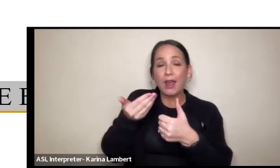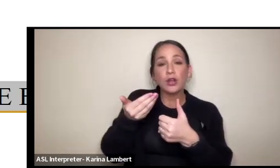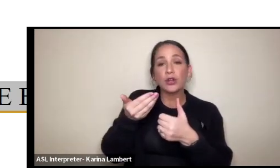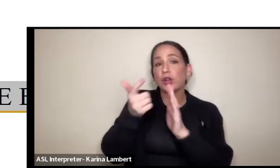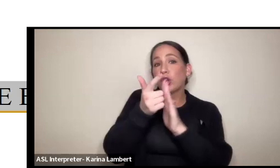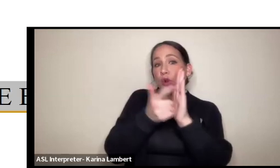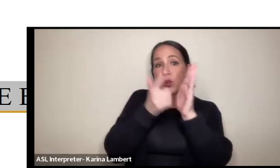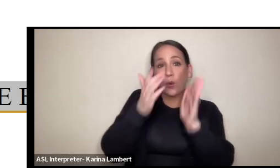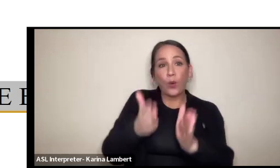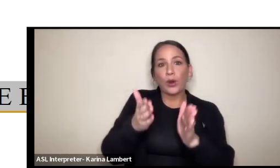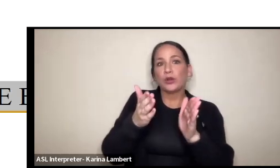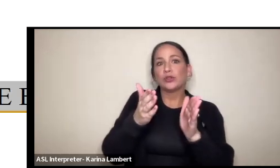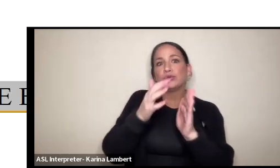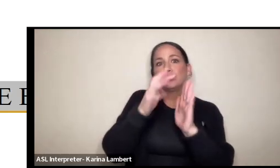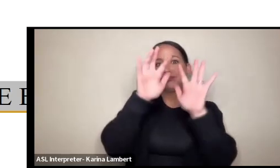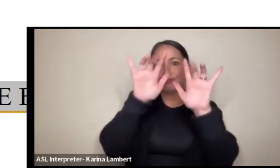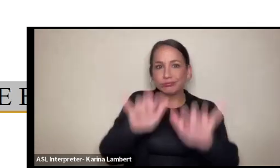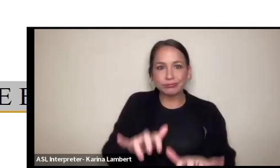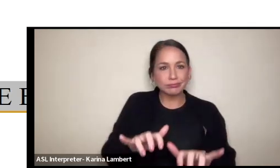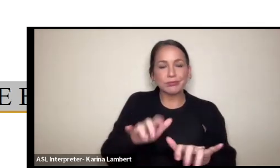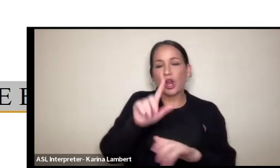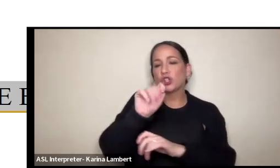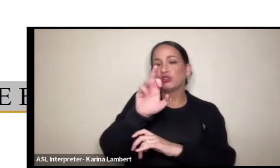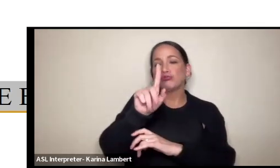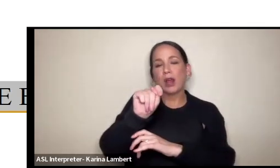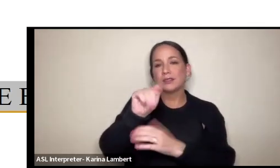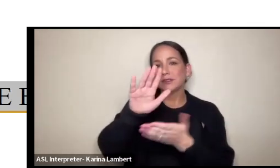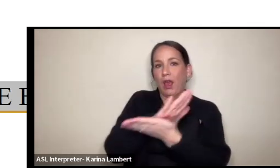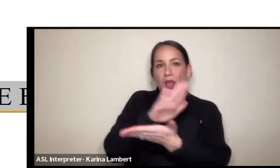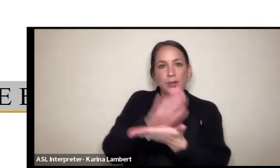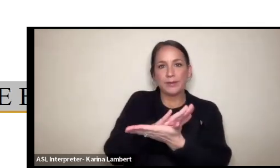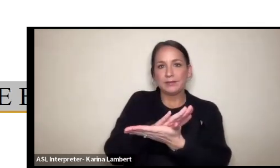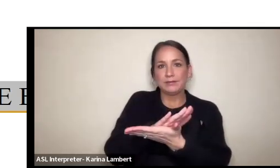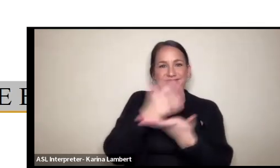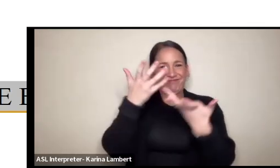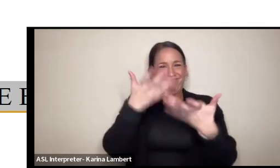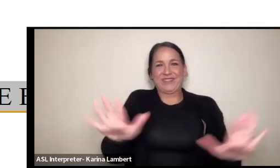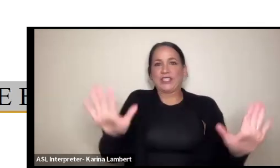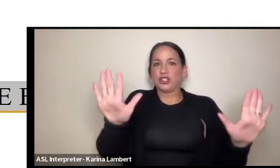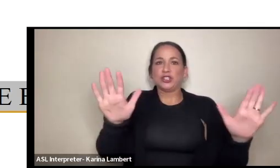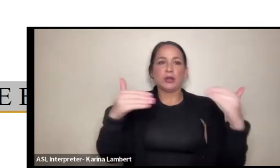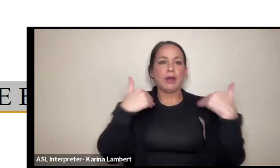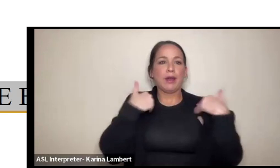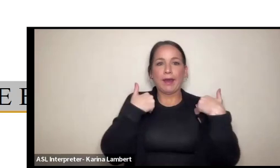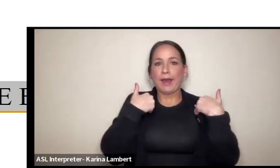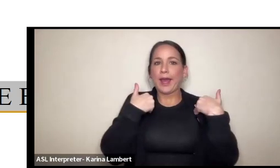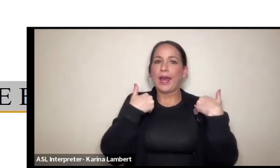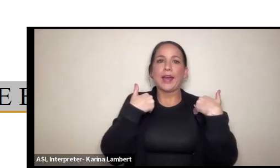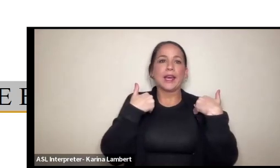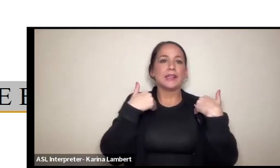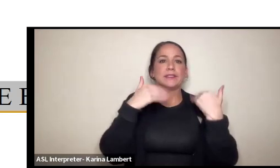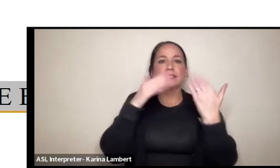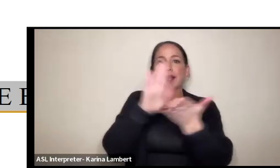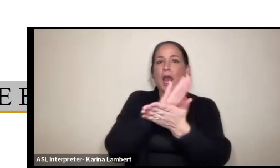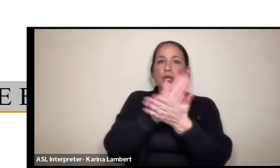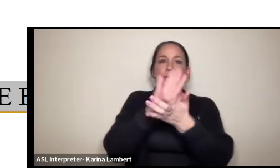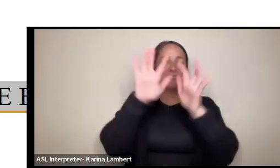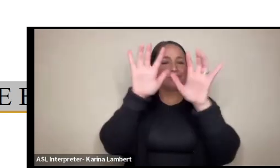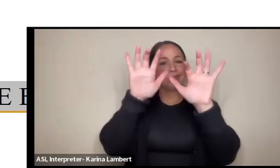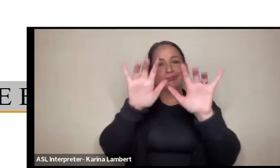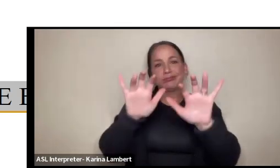already been done. There's one master trust document that's been drafted by a special needs trust